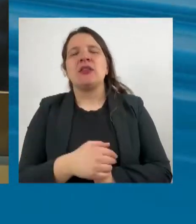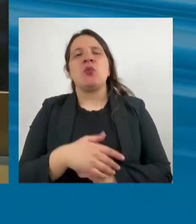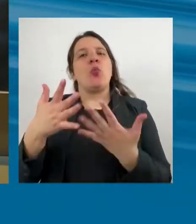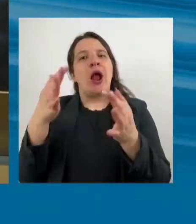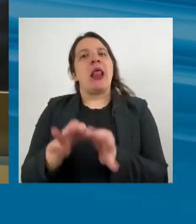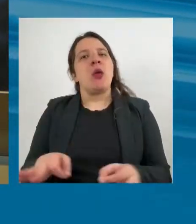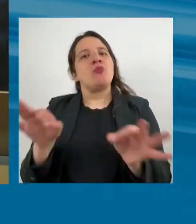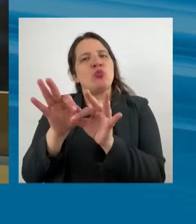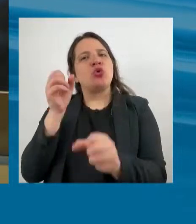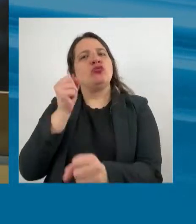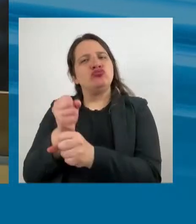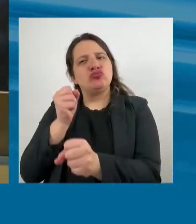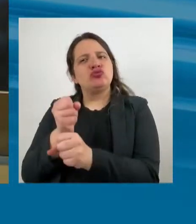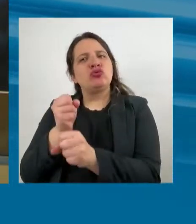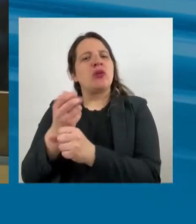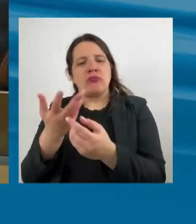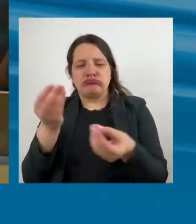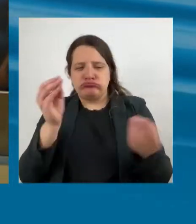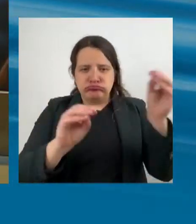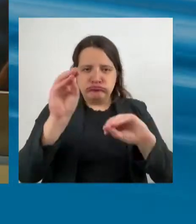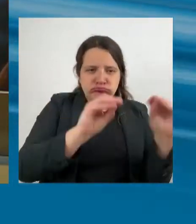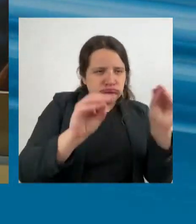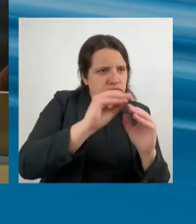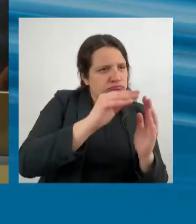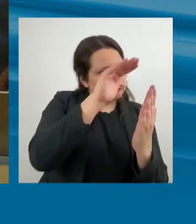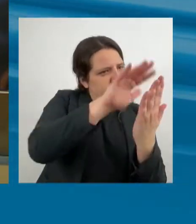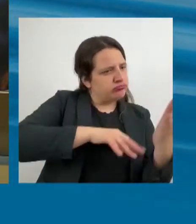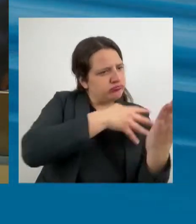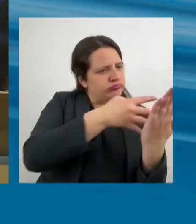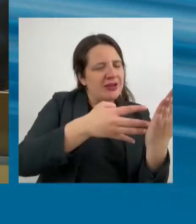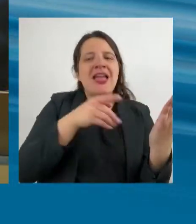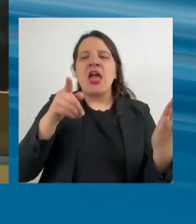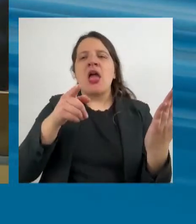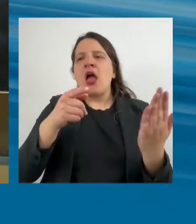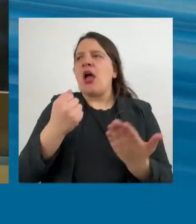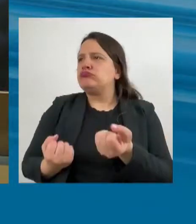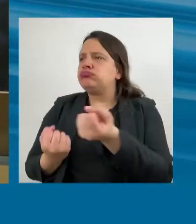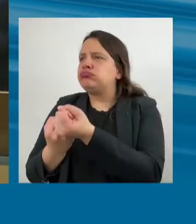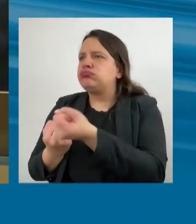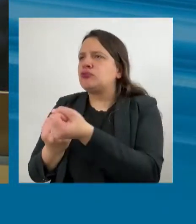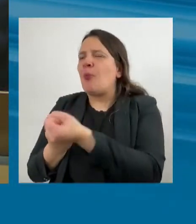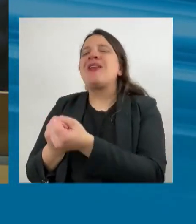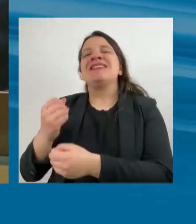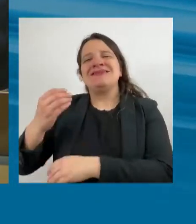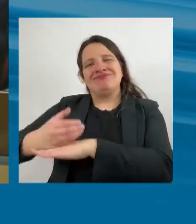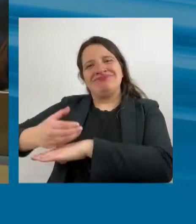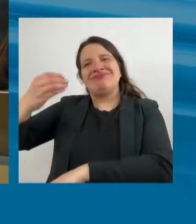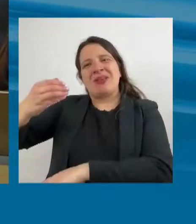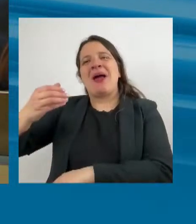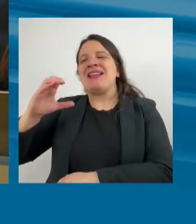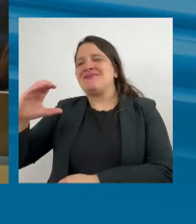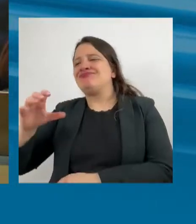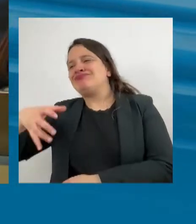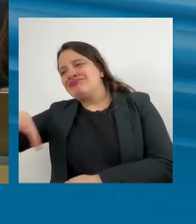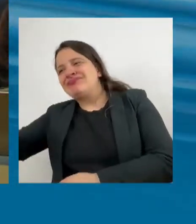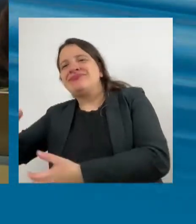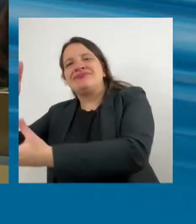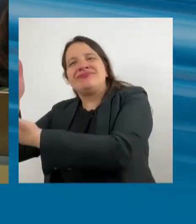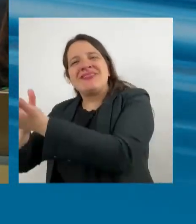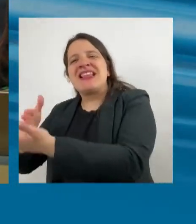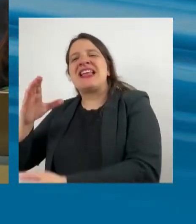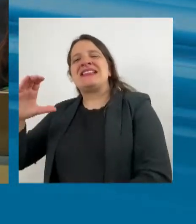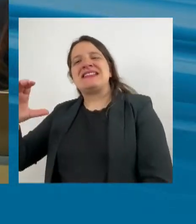again the very important work of technical assistance to Latin American countries and the Caribbean, especially being developed